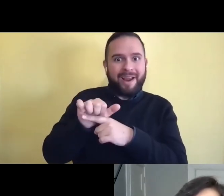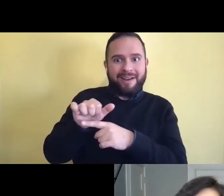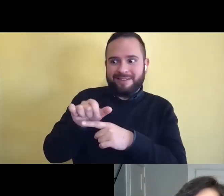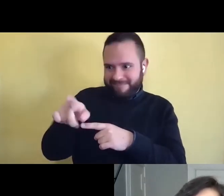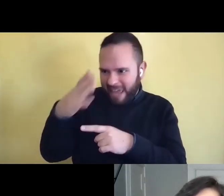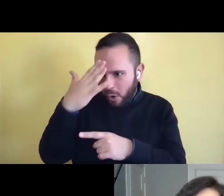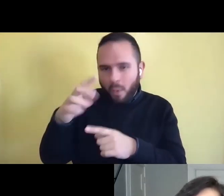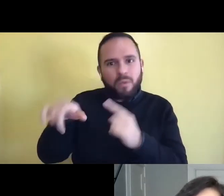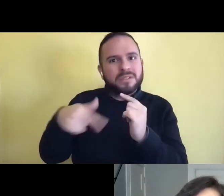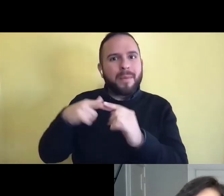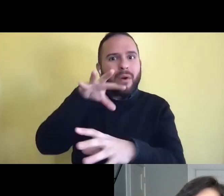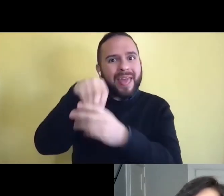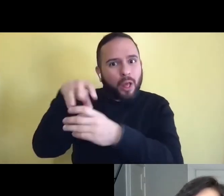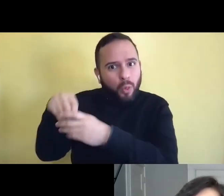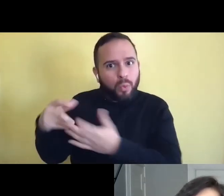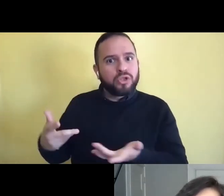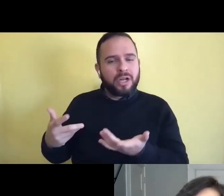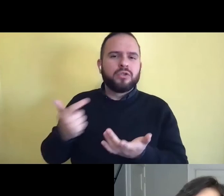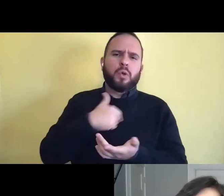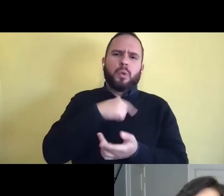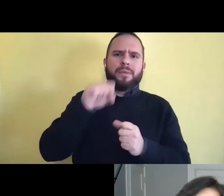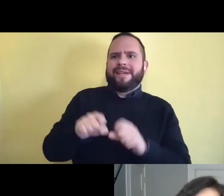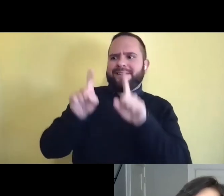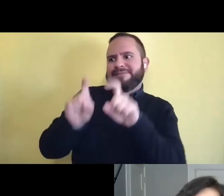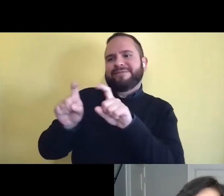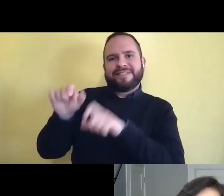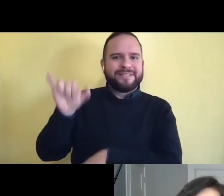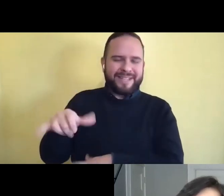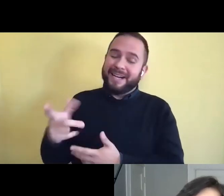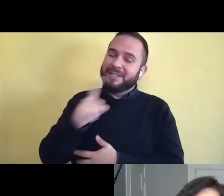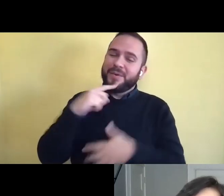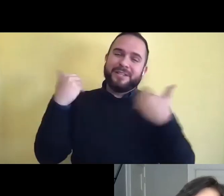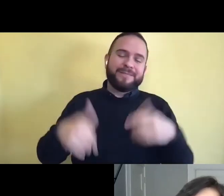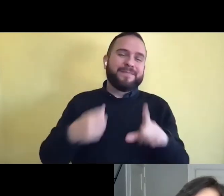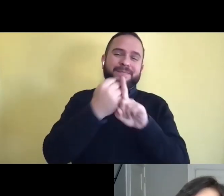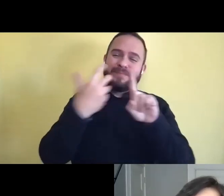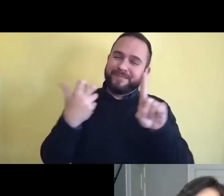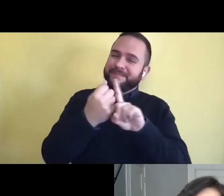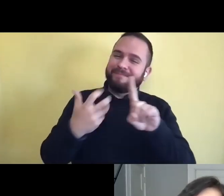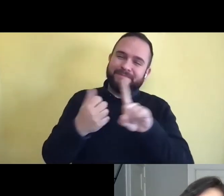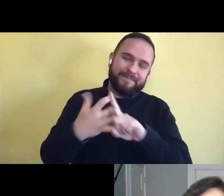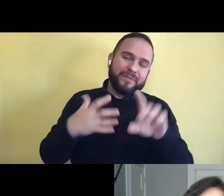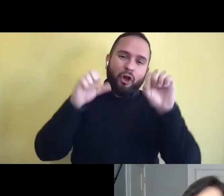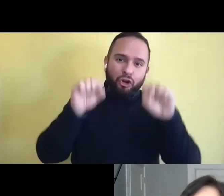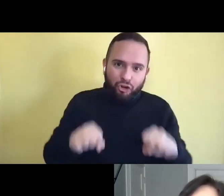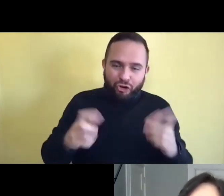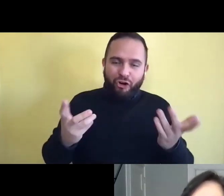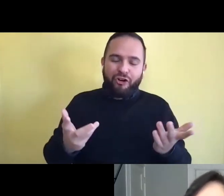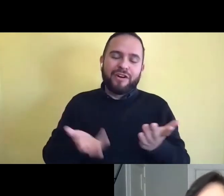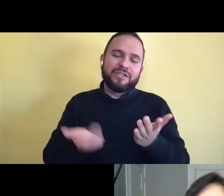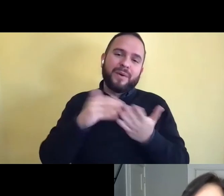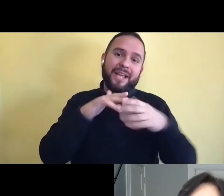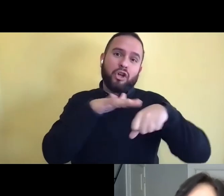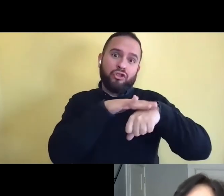And so there's a lot to be said here about the fact that, yeah, at the surface, AI is